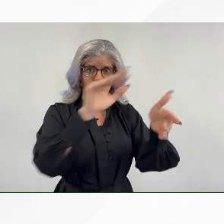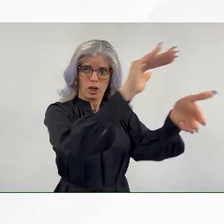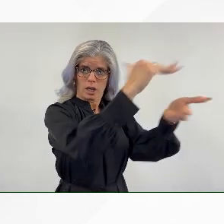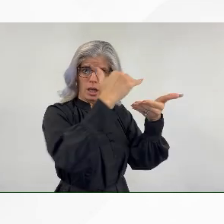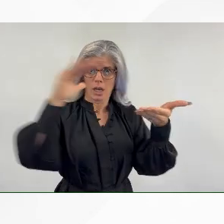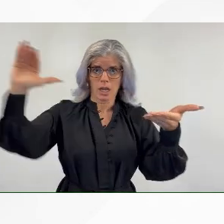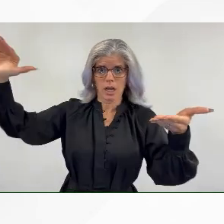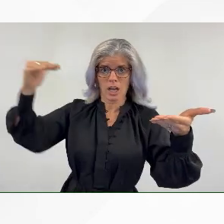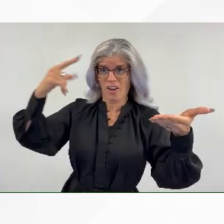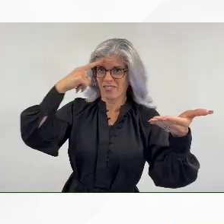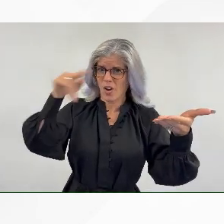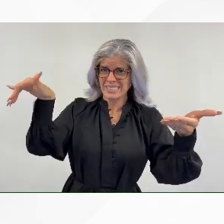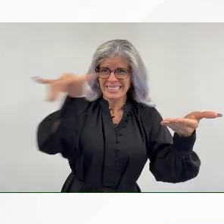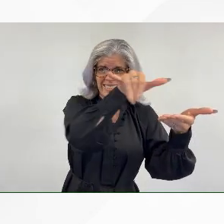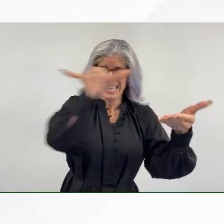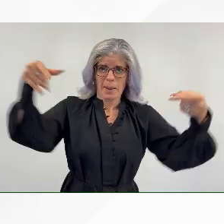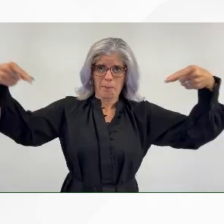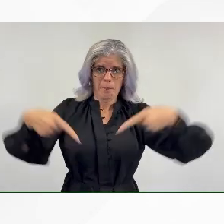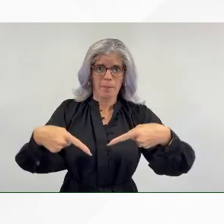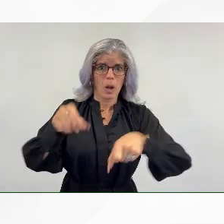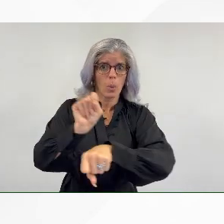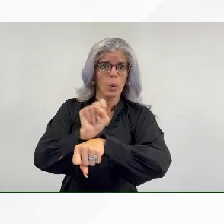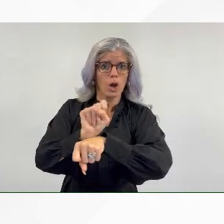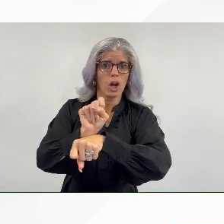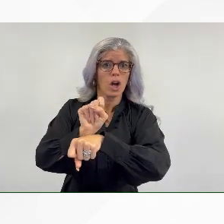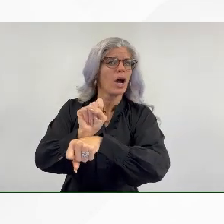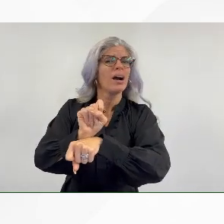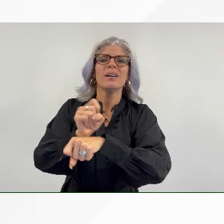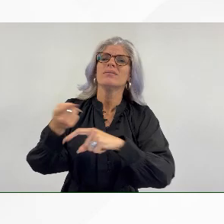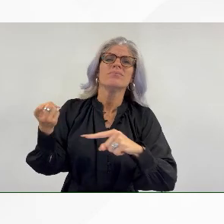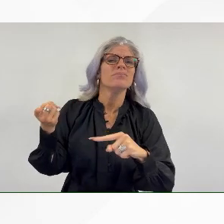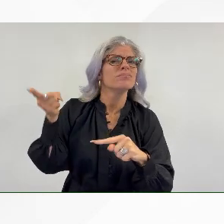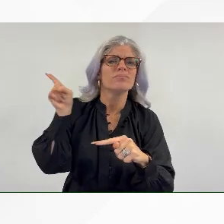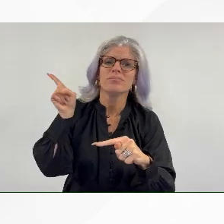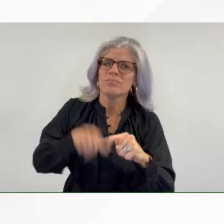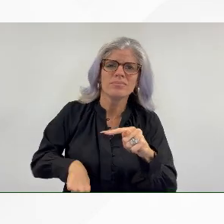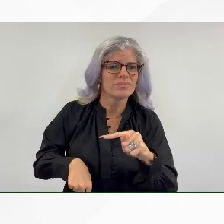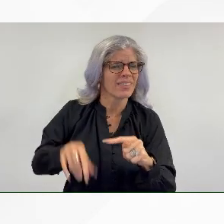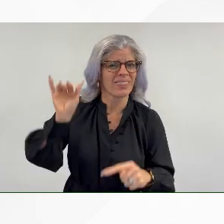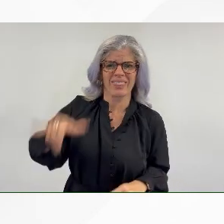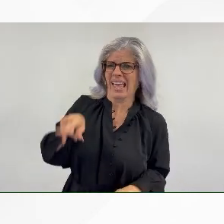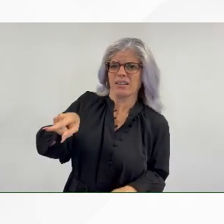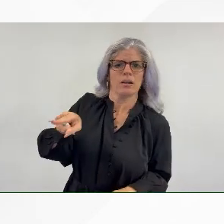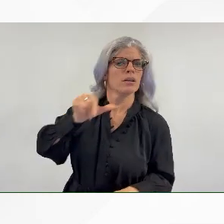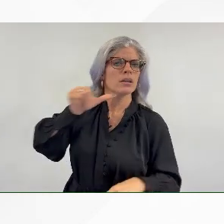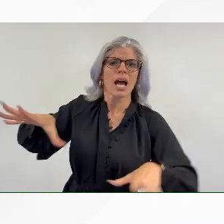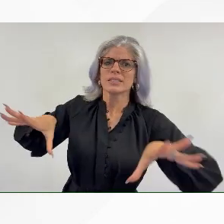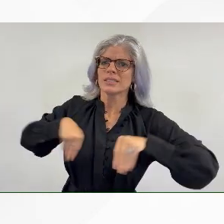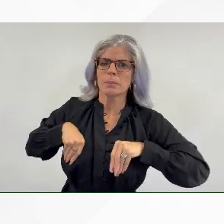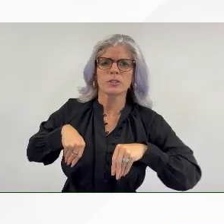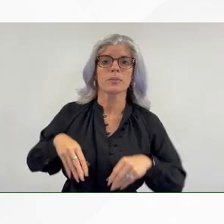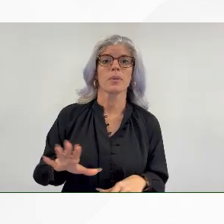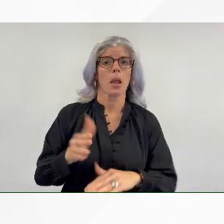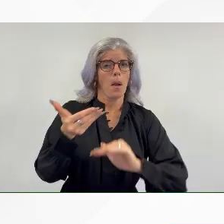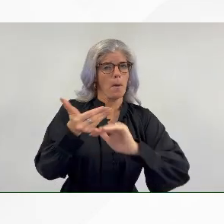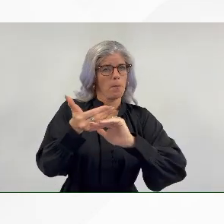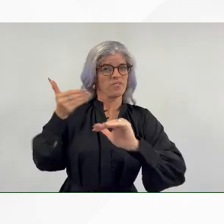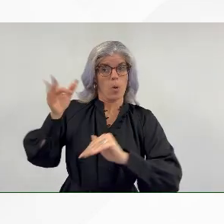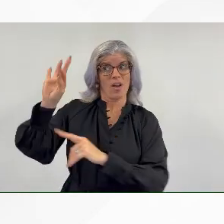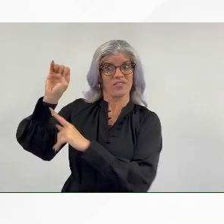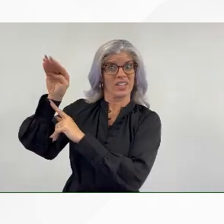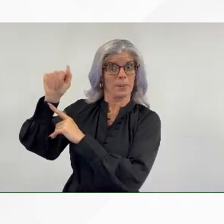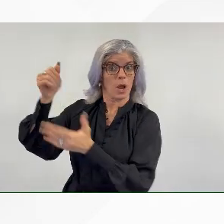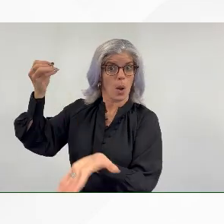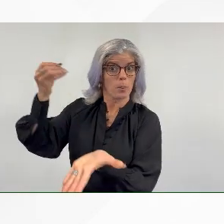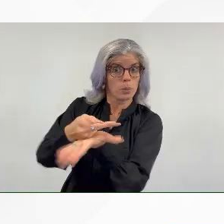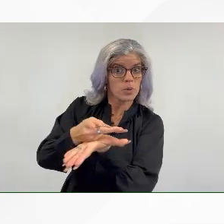work. Not acceptable. Before FEMA approves assistance for a property, an applicant must provide FEMA with